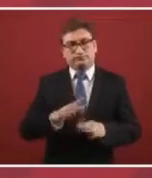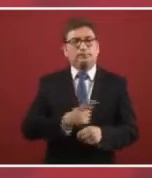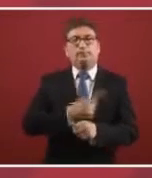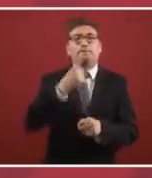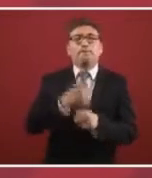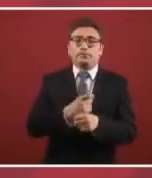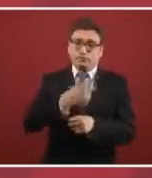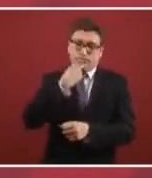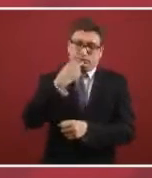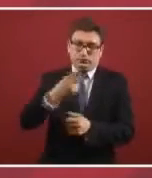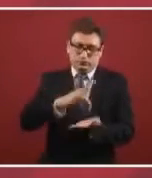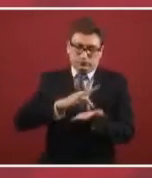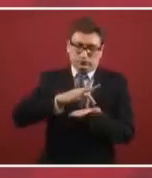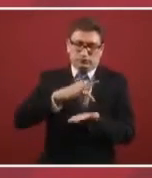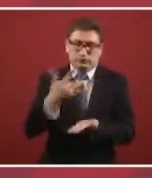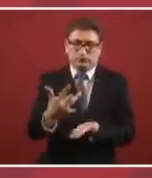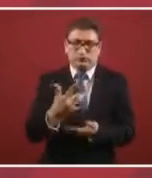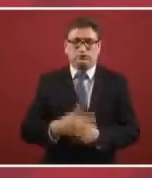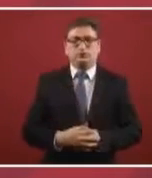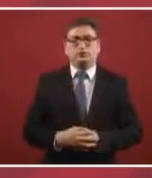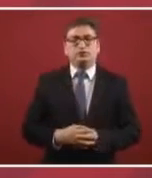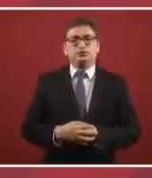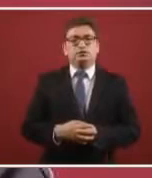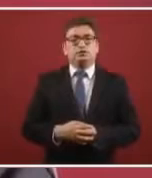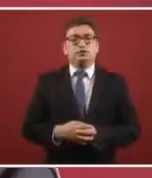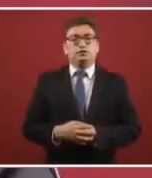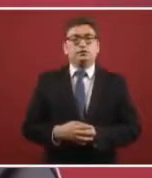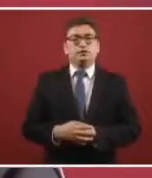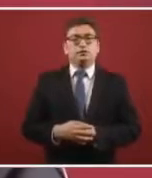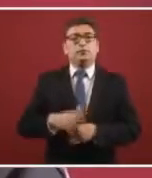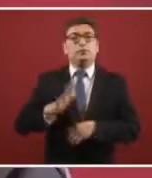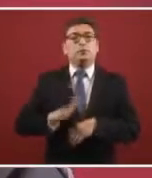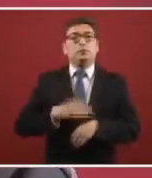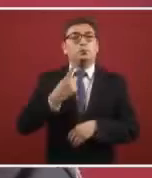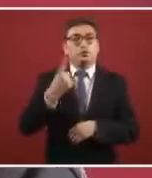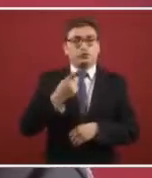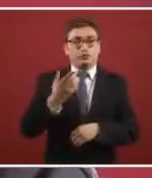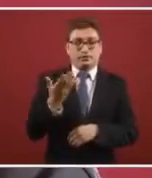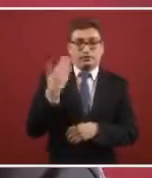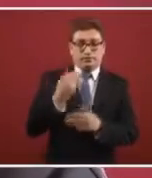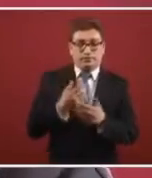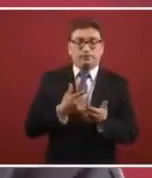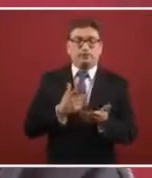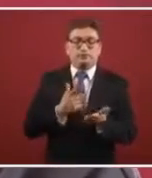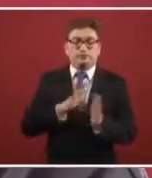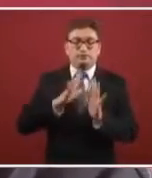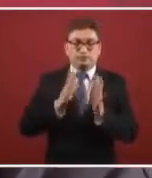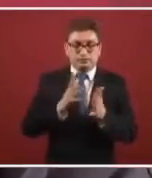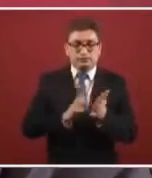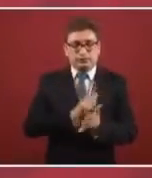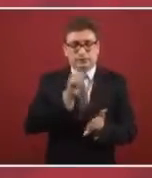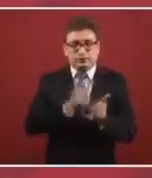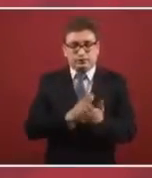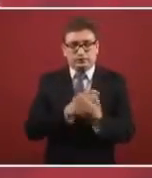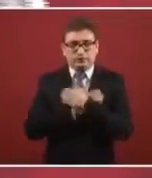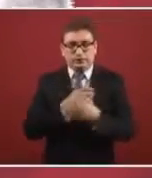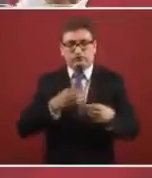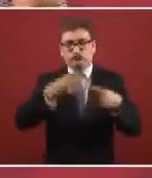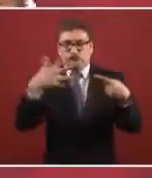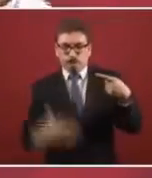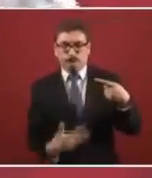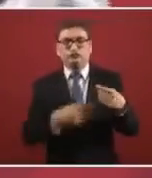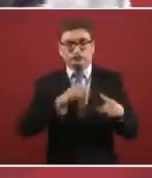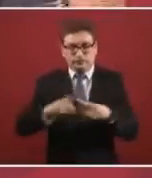of all, agradecerles to appreciate, porque because se aprobaron las leyes they secundarias, approved the ahora sí. secondary laws, La vez pasada and yo